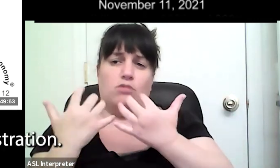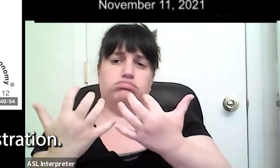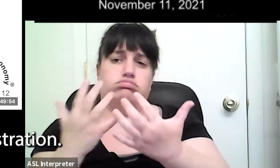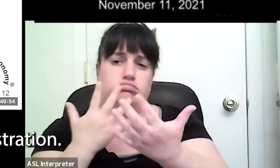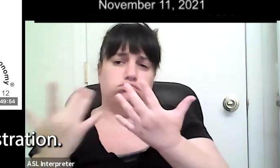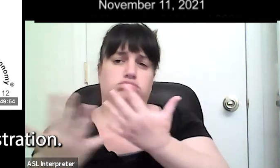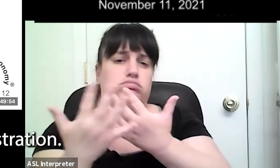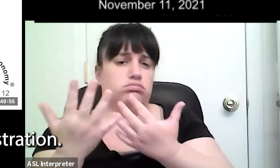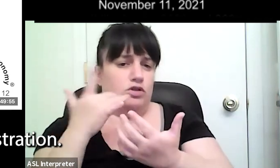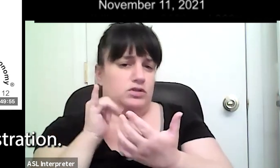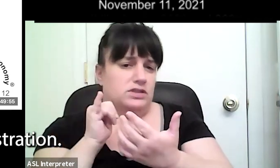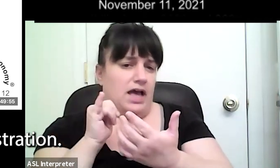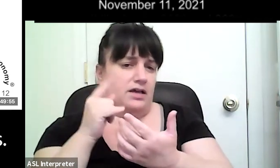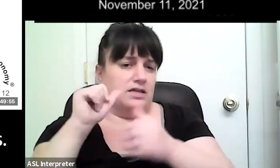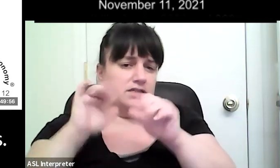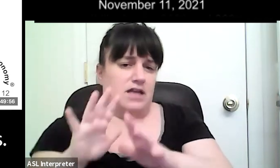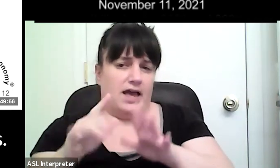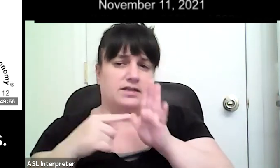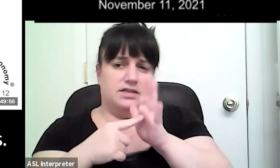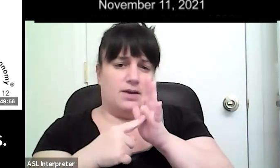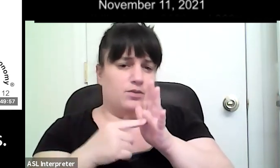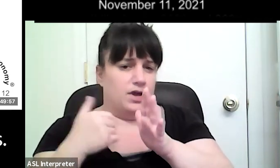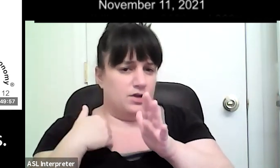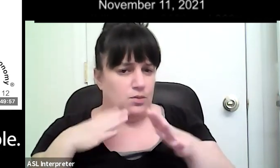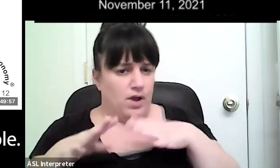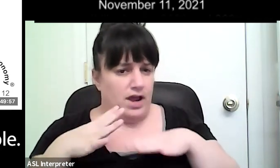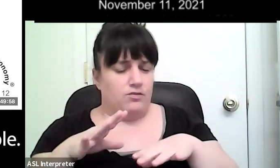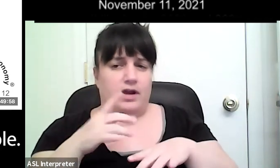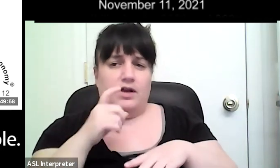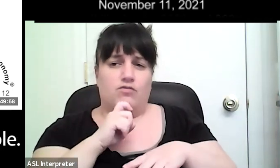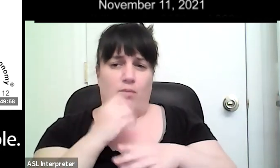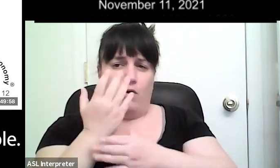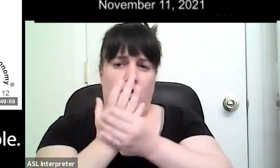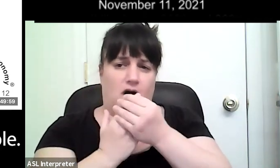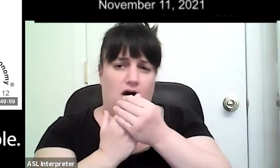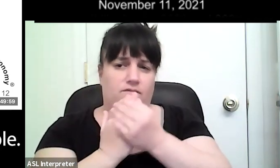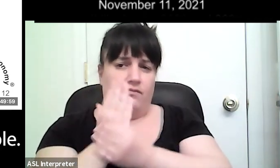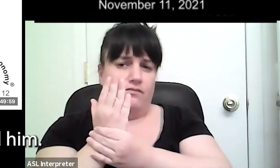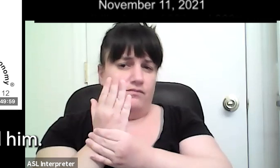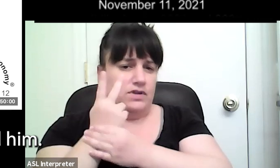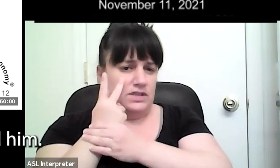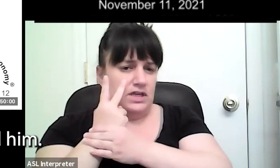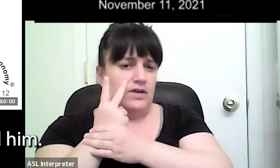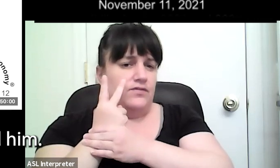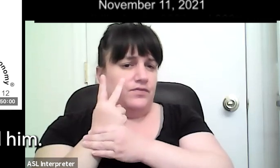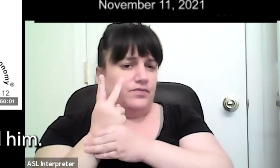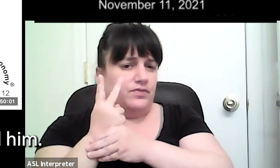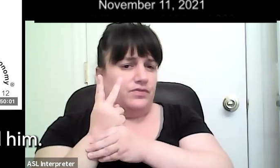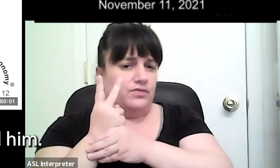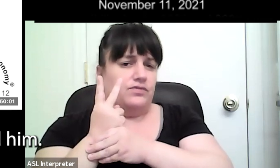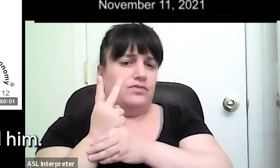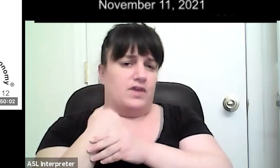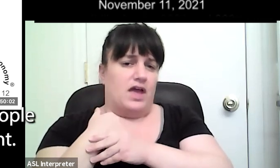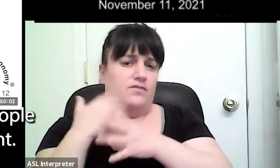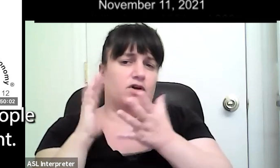scientist. He looks like he's doing a demonstration. He's wearing rubber gloves. At least one big glove is visible. And there's a big crowd